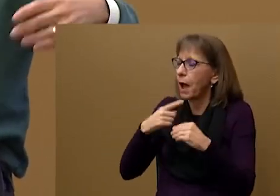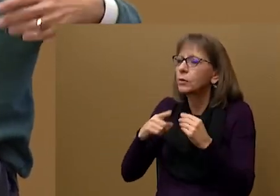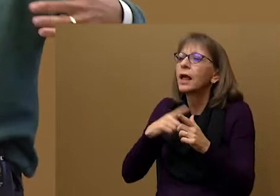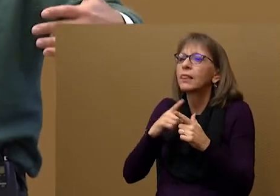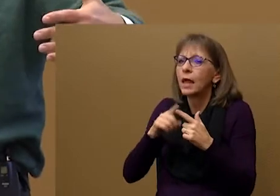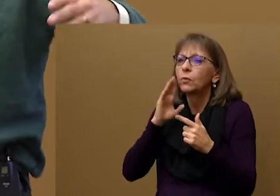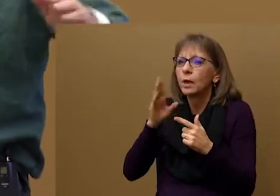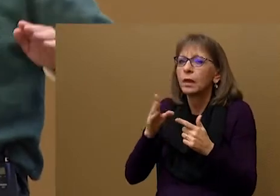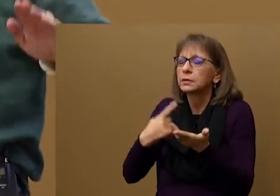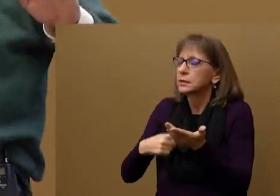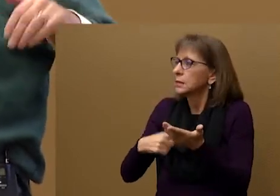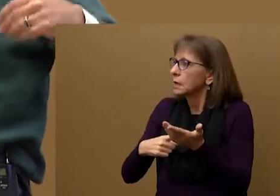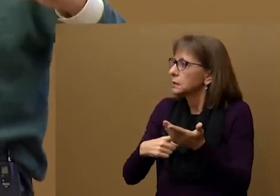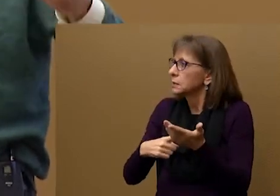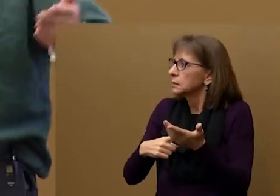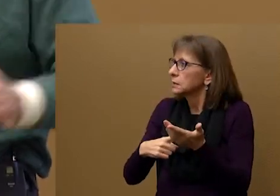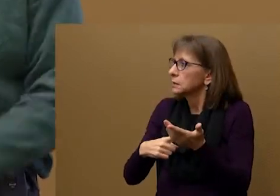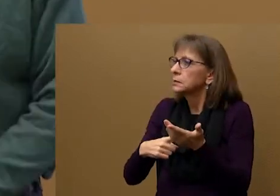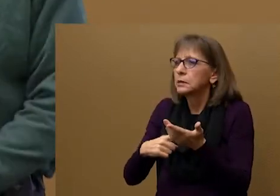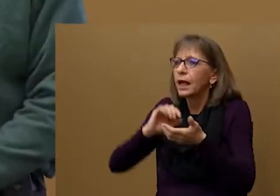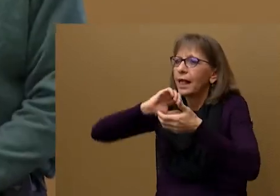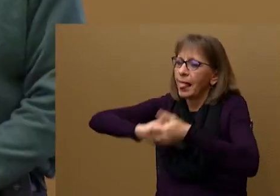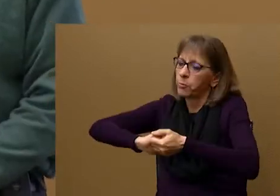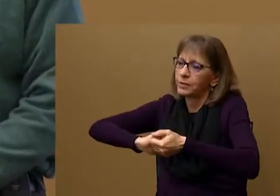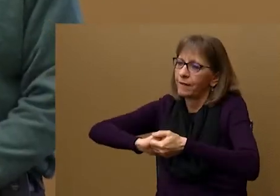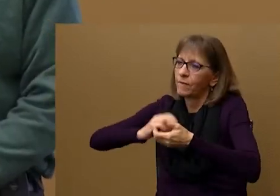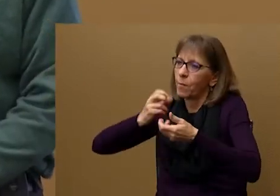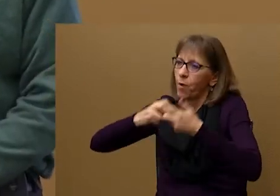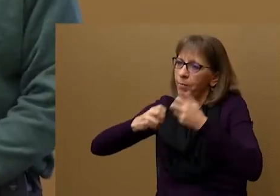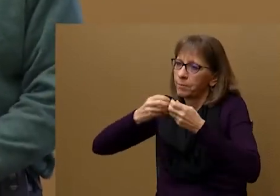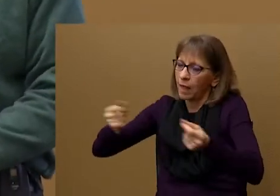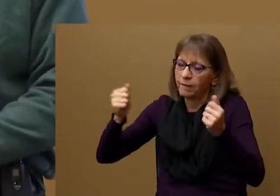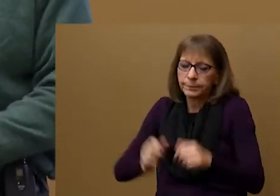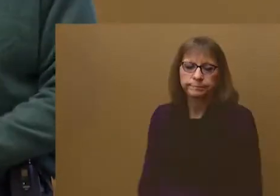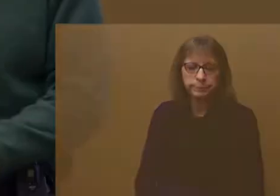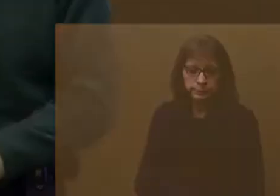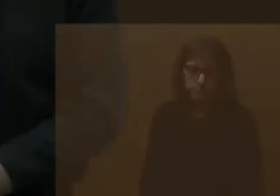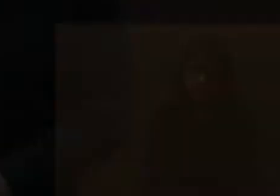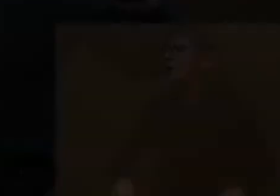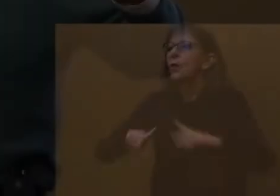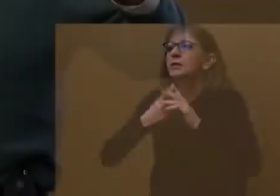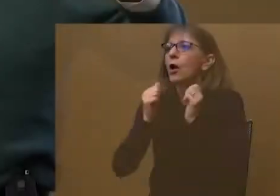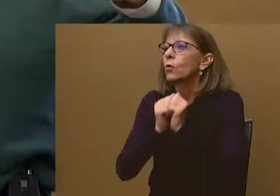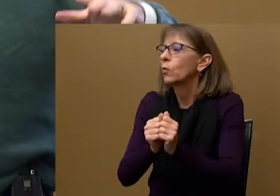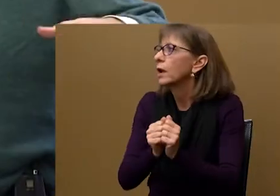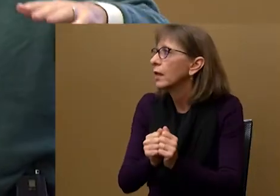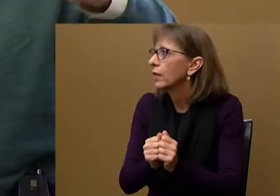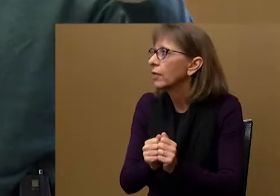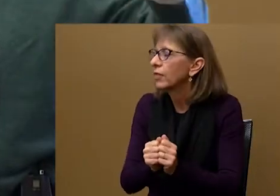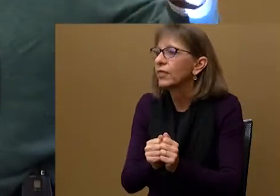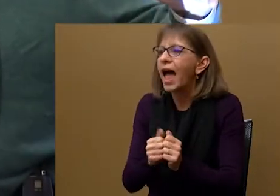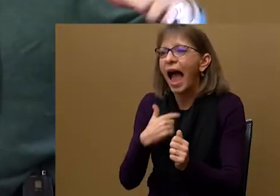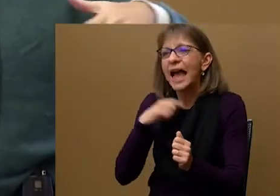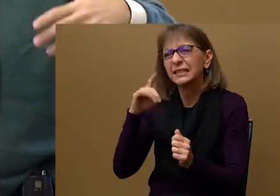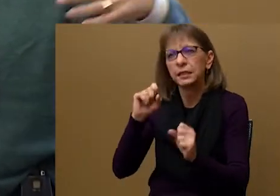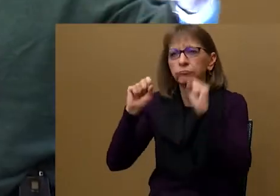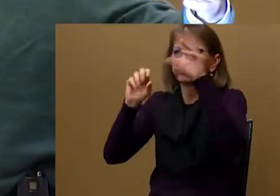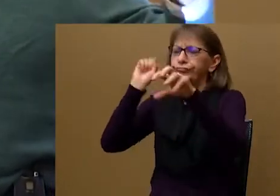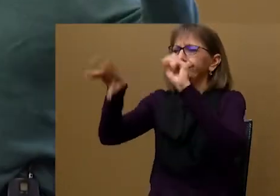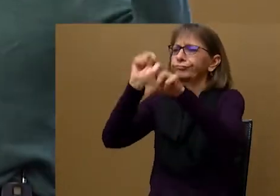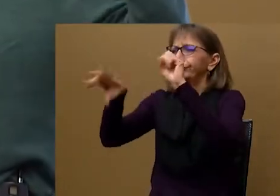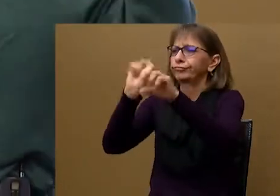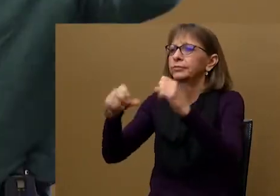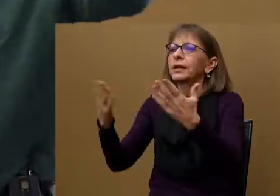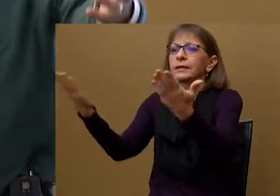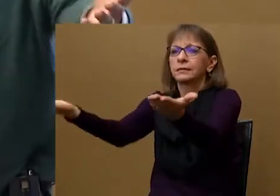of what I've just talked about, and then we'll go into collaborative problem solving. Let's start with